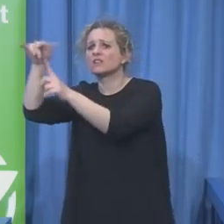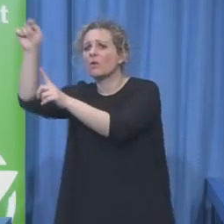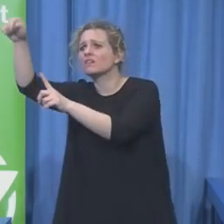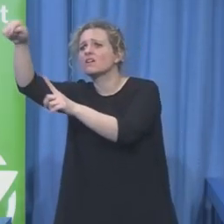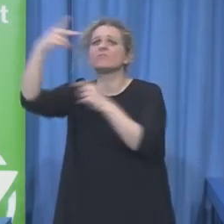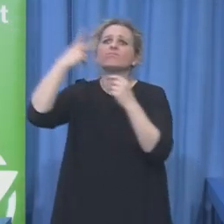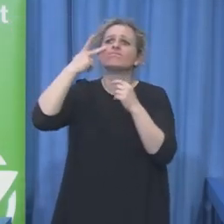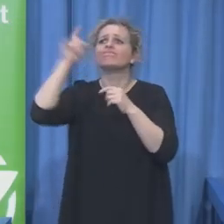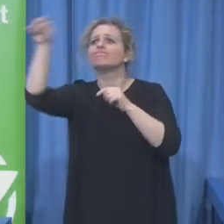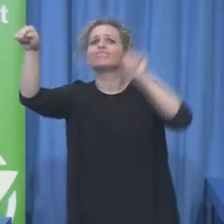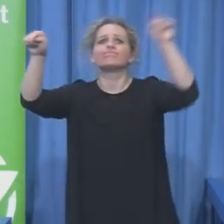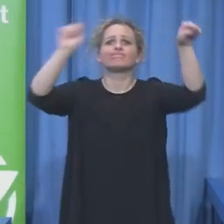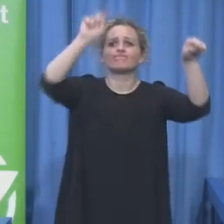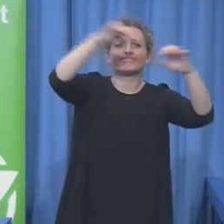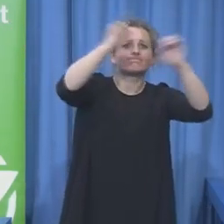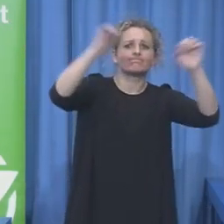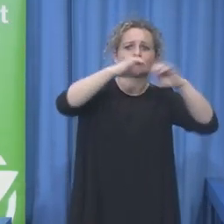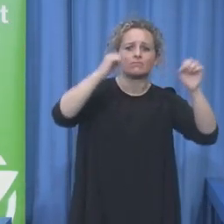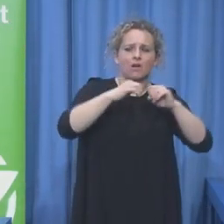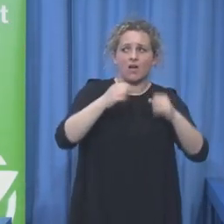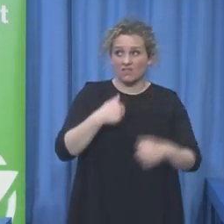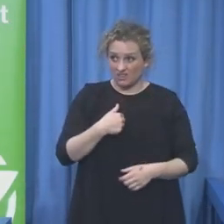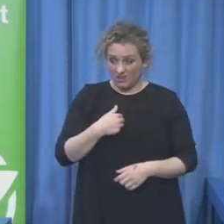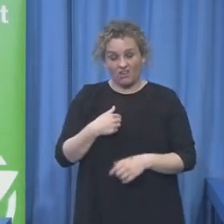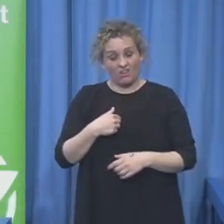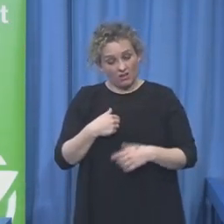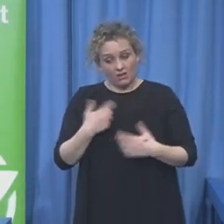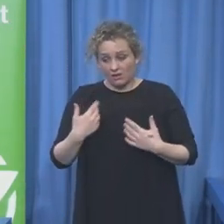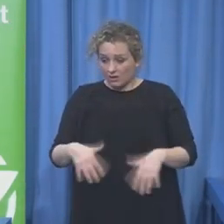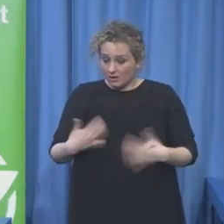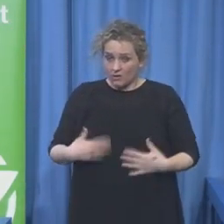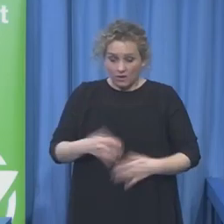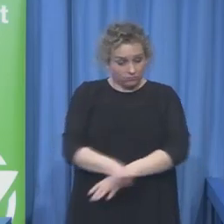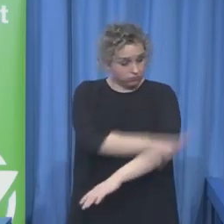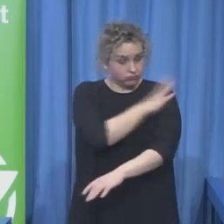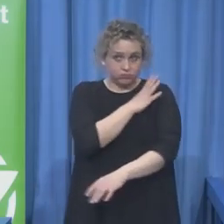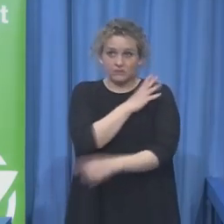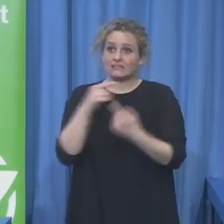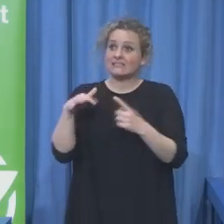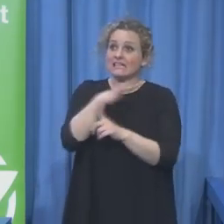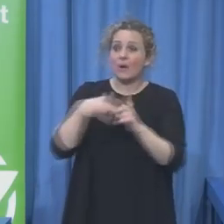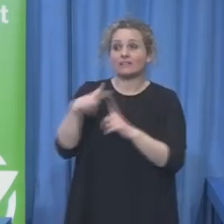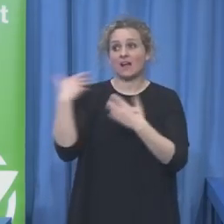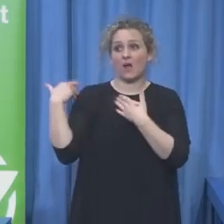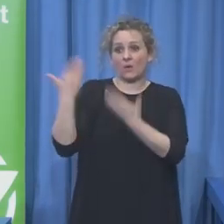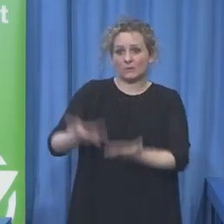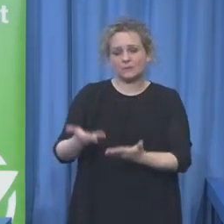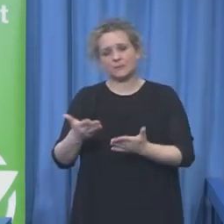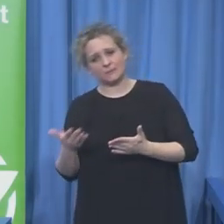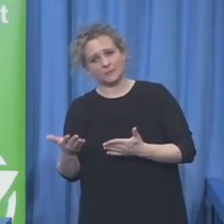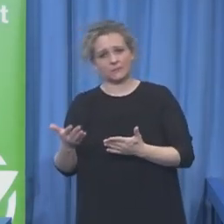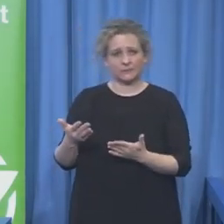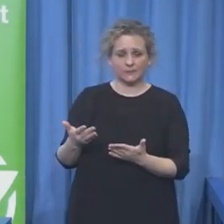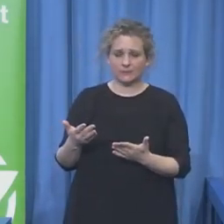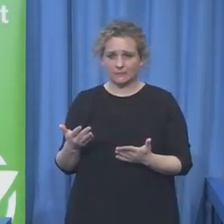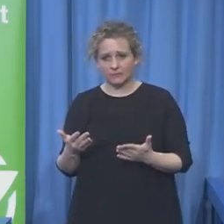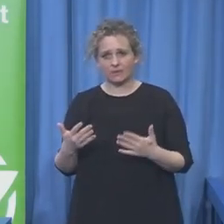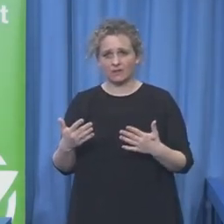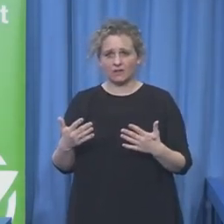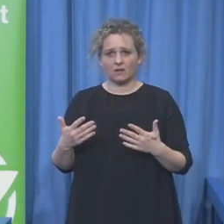is interesting to learn is what the United Nations think about that problem, what they think about sheltered workshops,